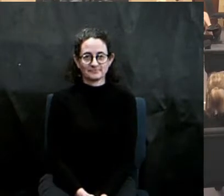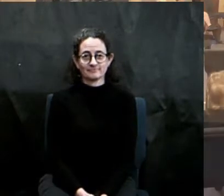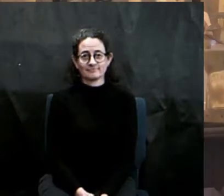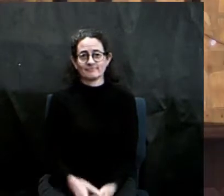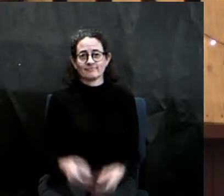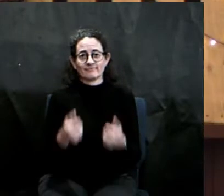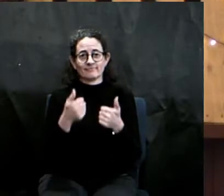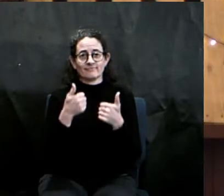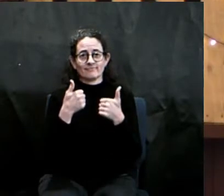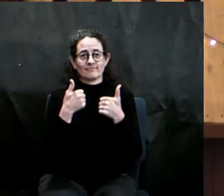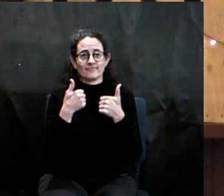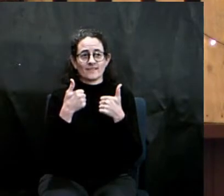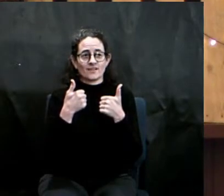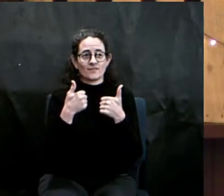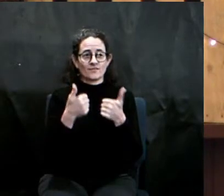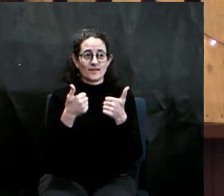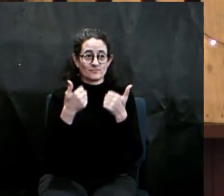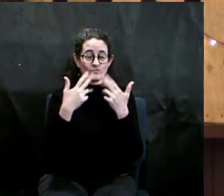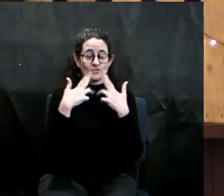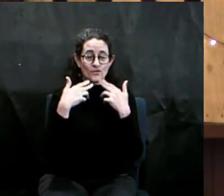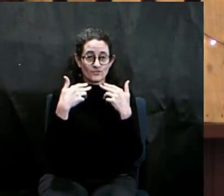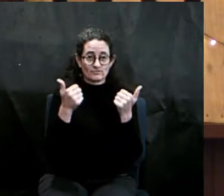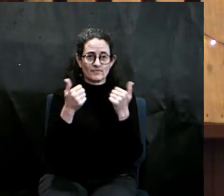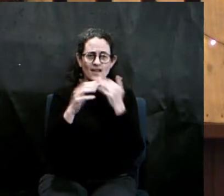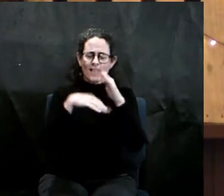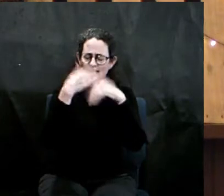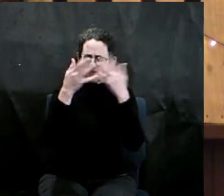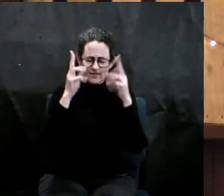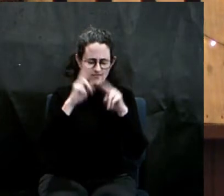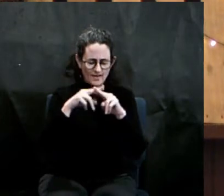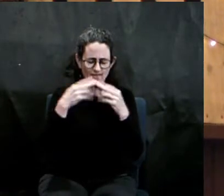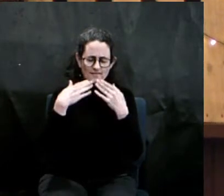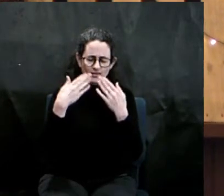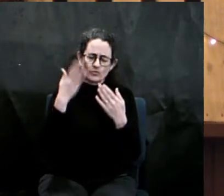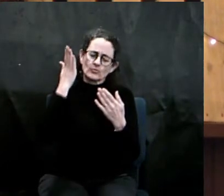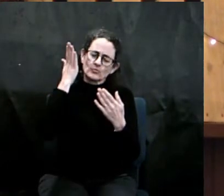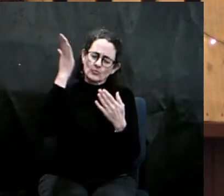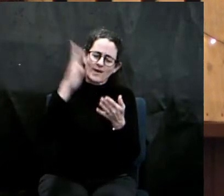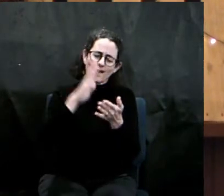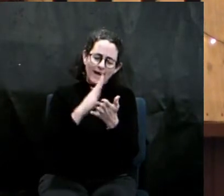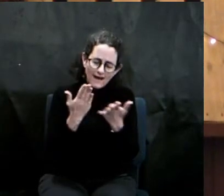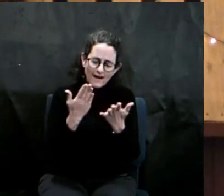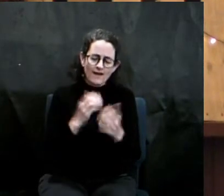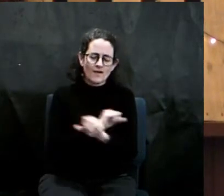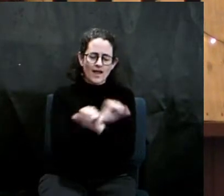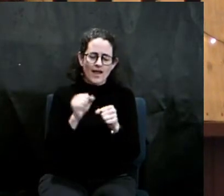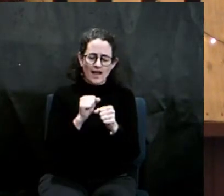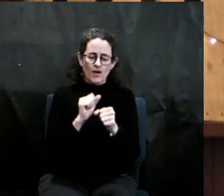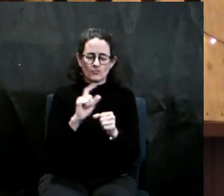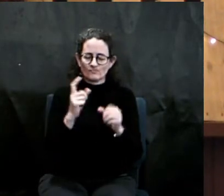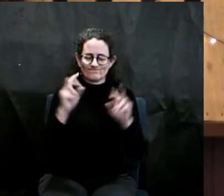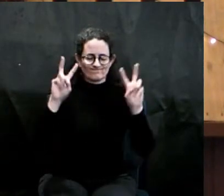That. Heavenly Father, we thank you that you are our rock of ages. We thank you that whatever life throws at